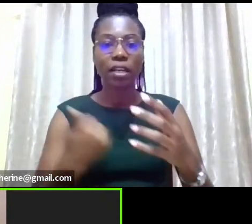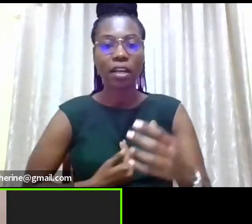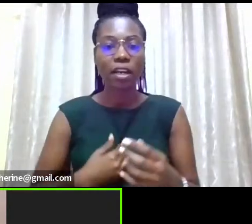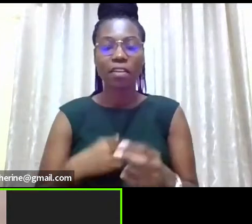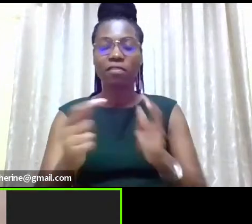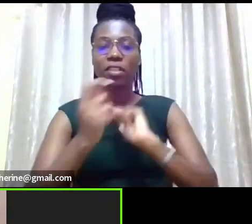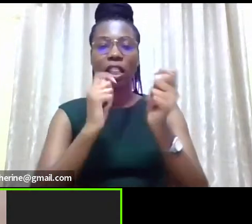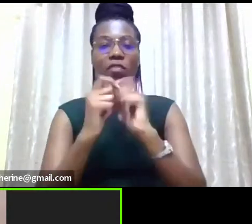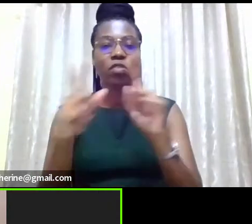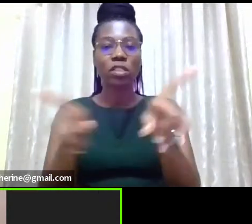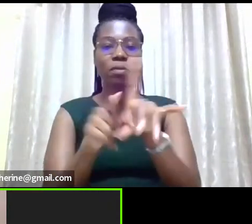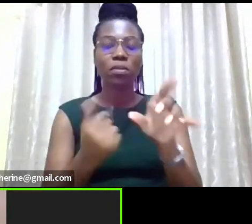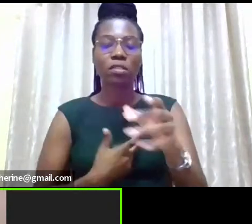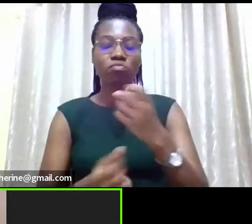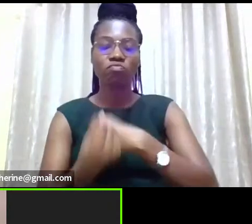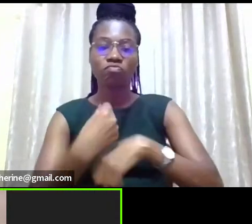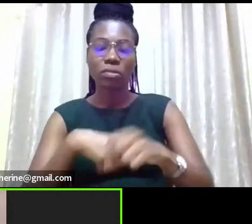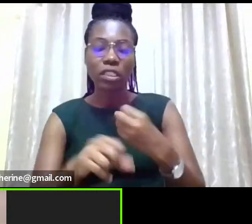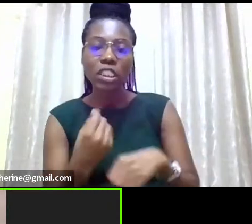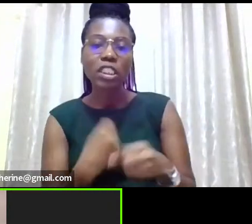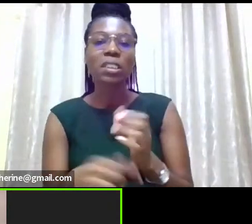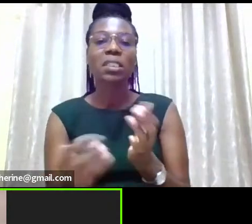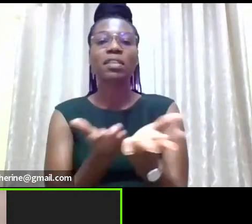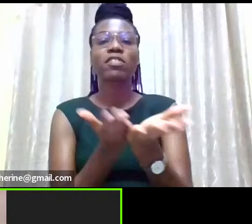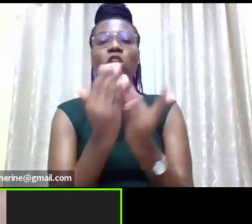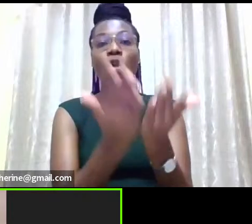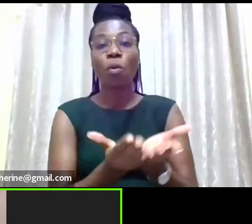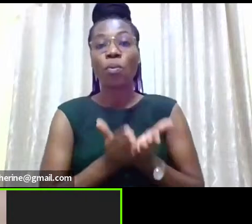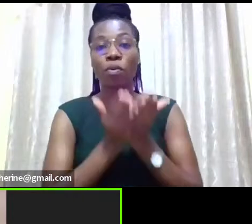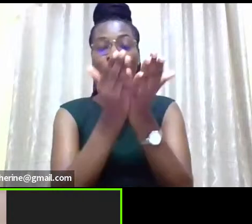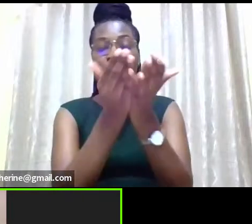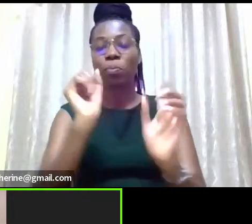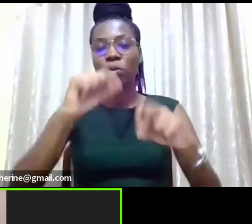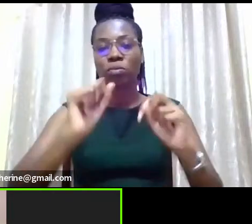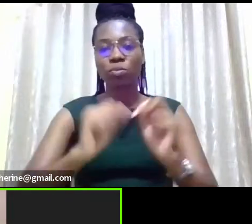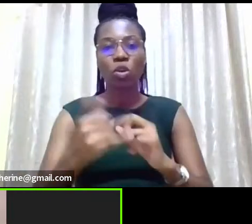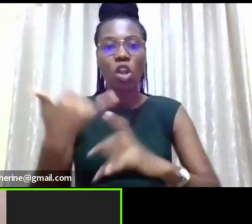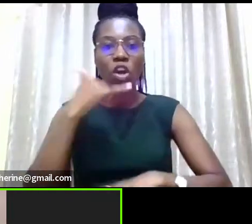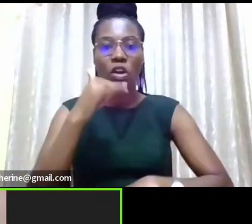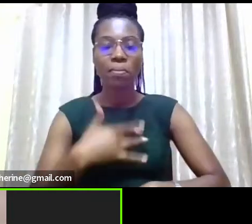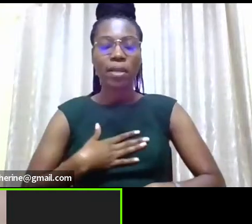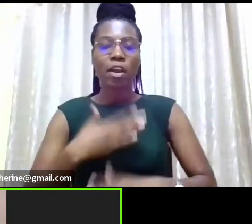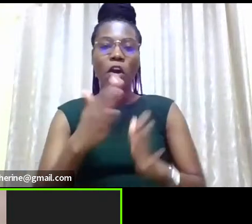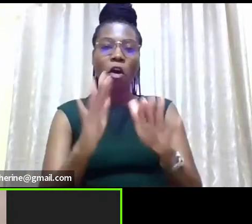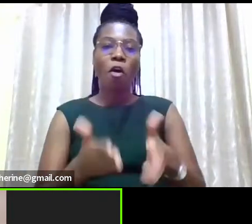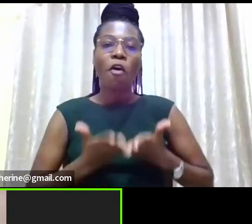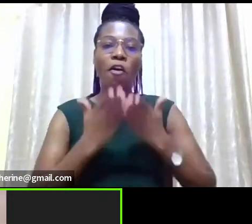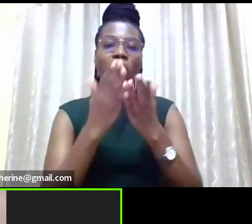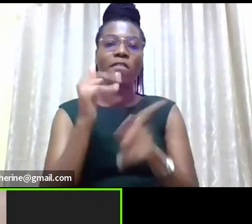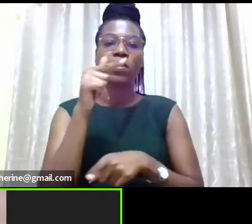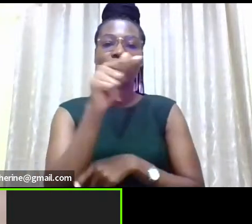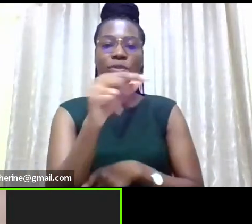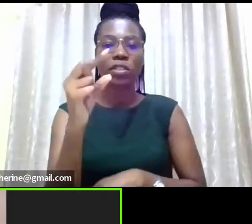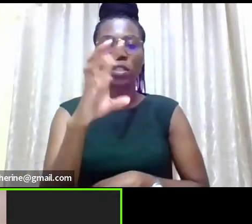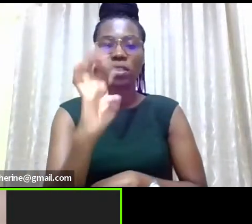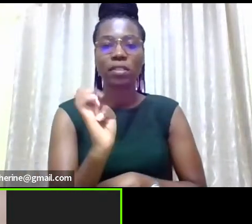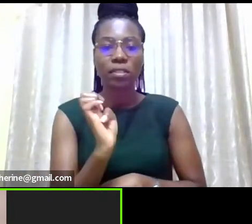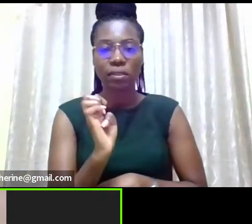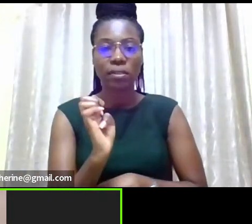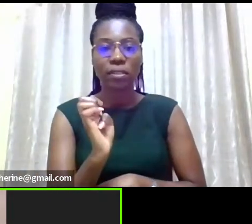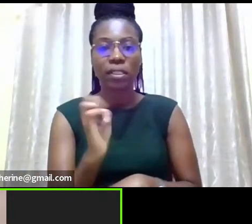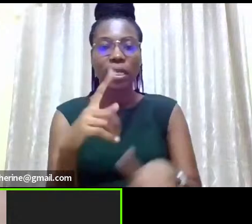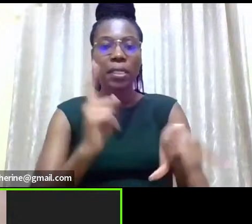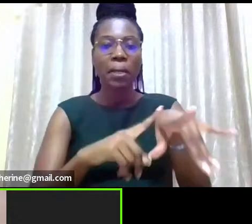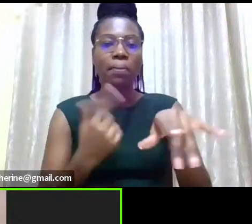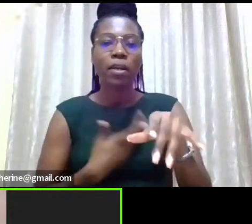In case you want those services, you can reach out. Over to you, Grace, as we wait